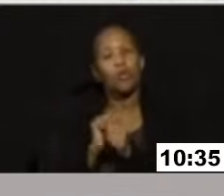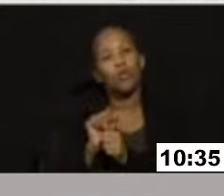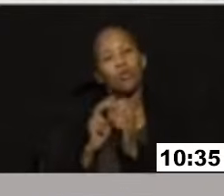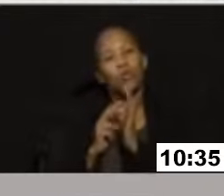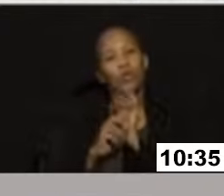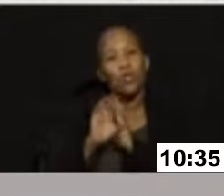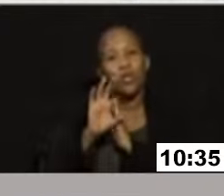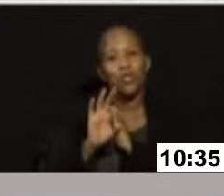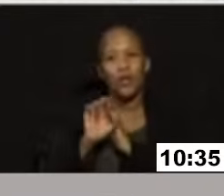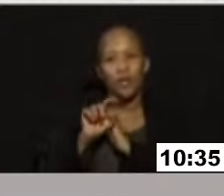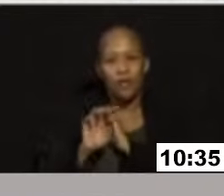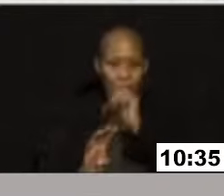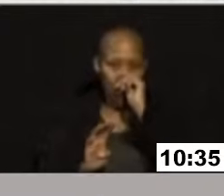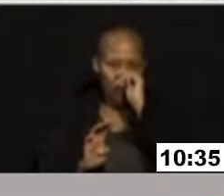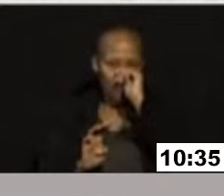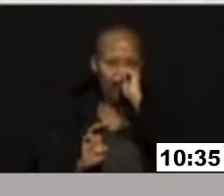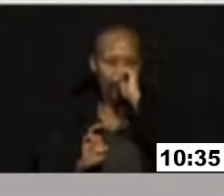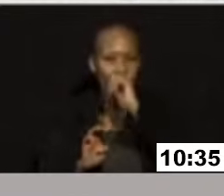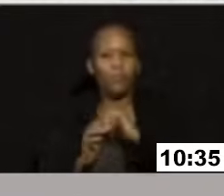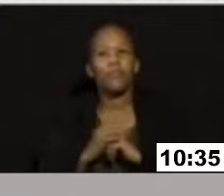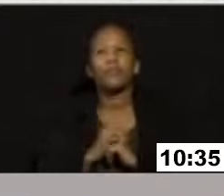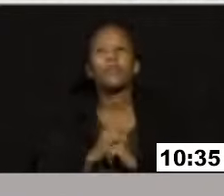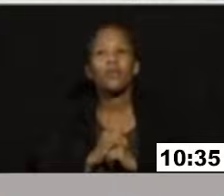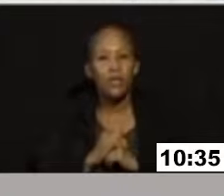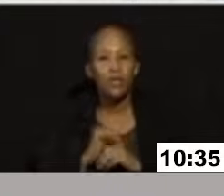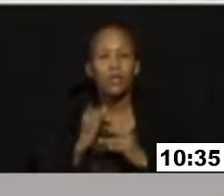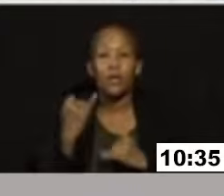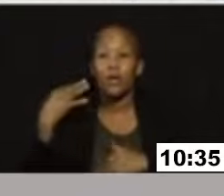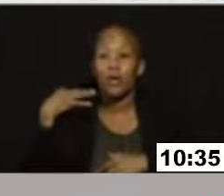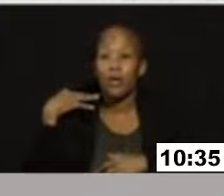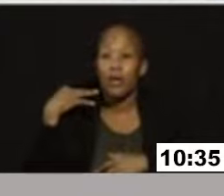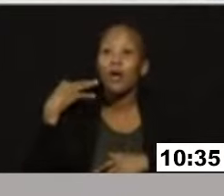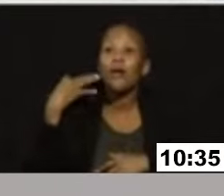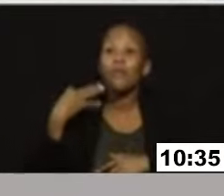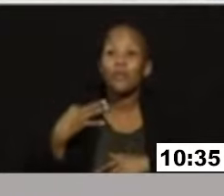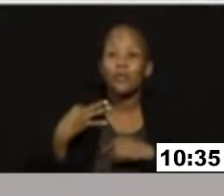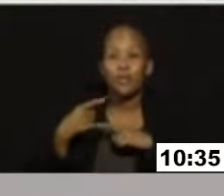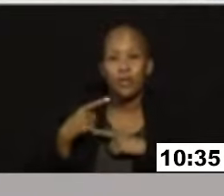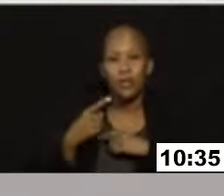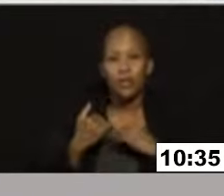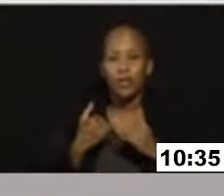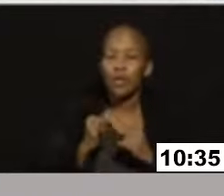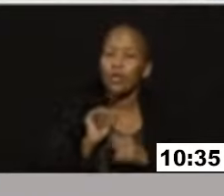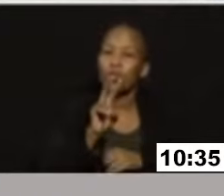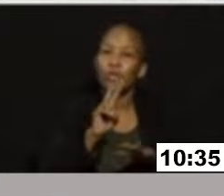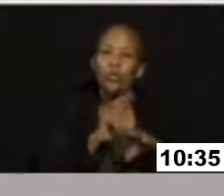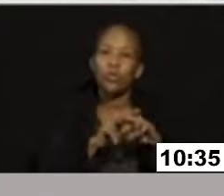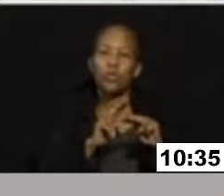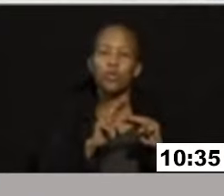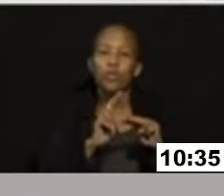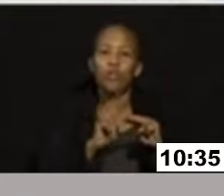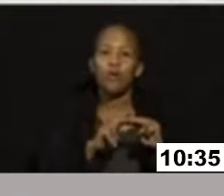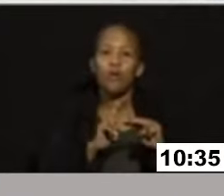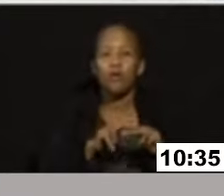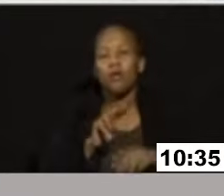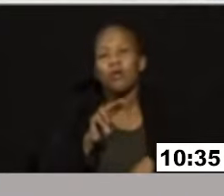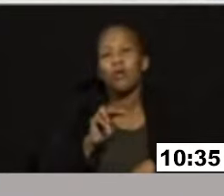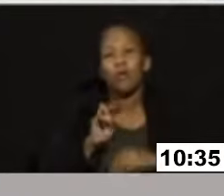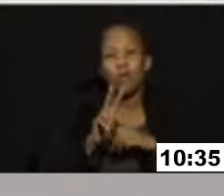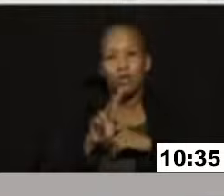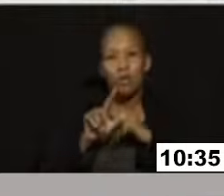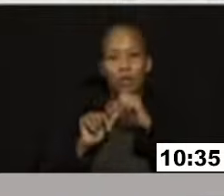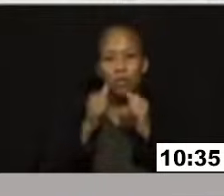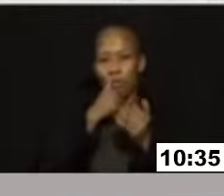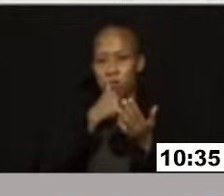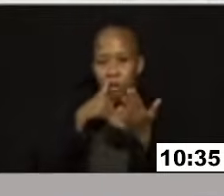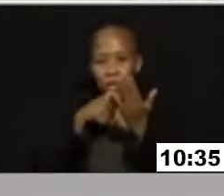3.4. Again, in the condemnation application, 27 February, the covering letter again